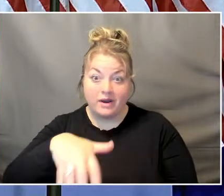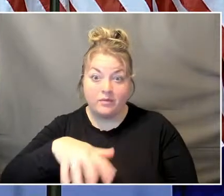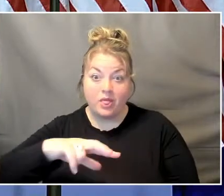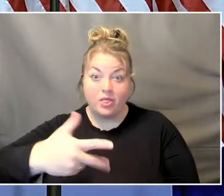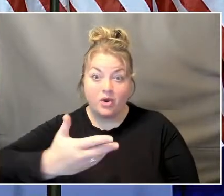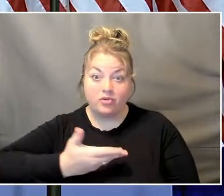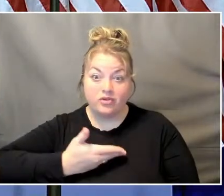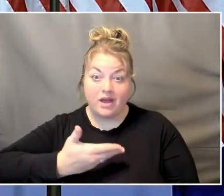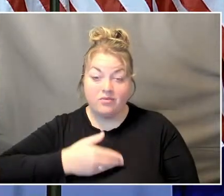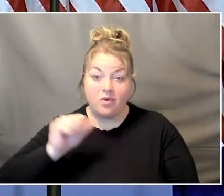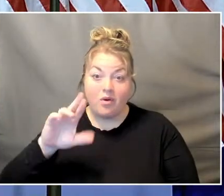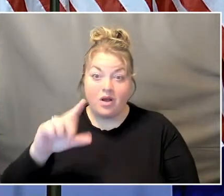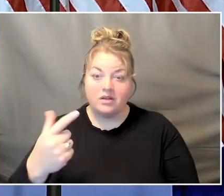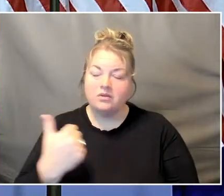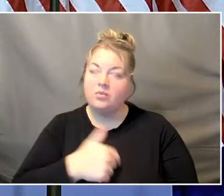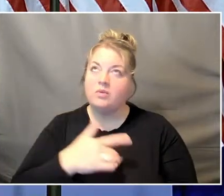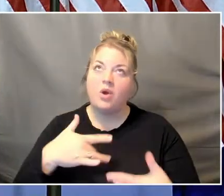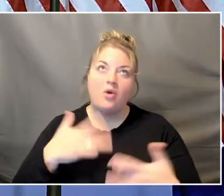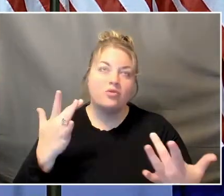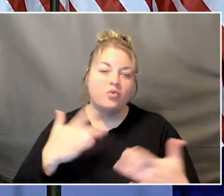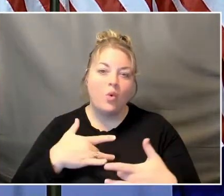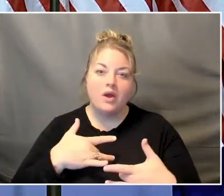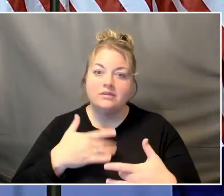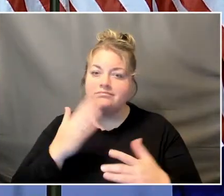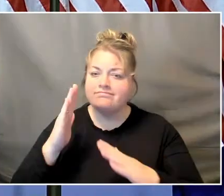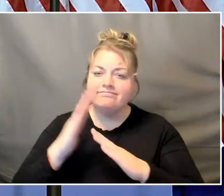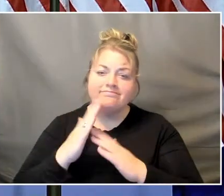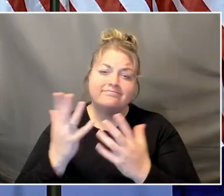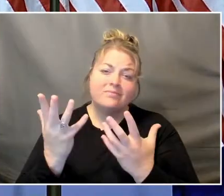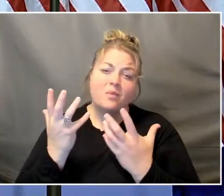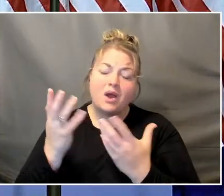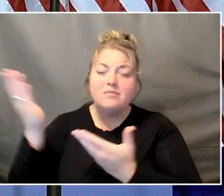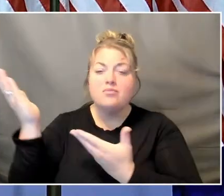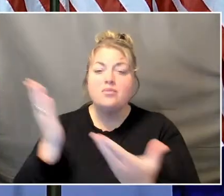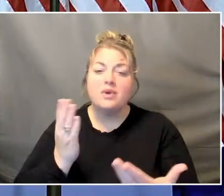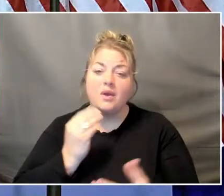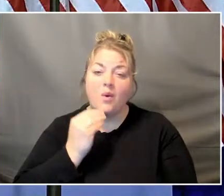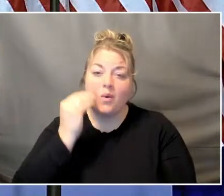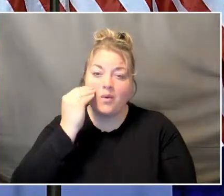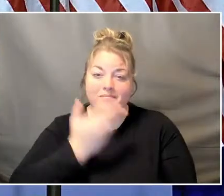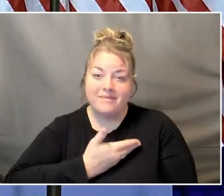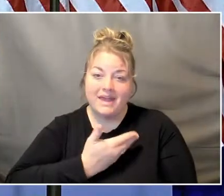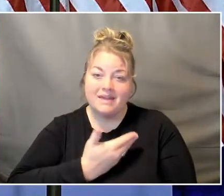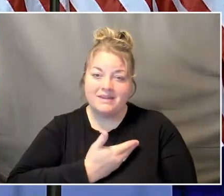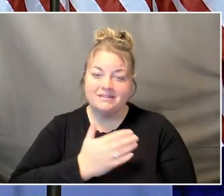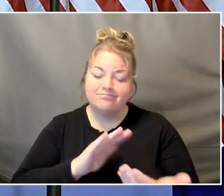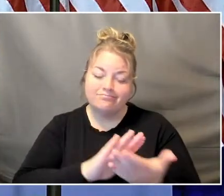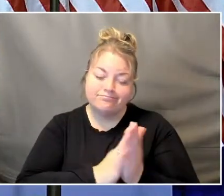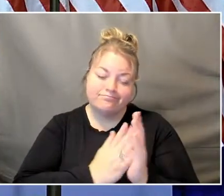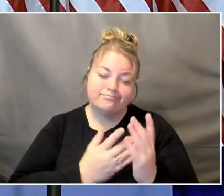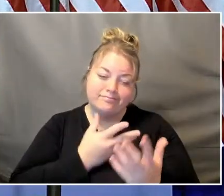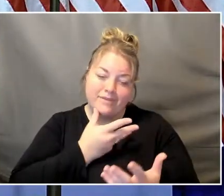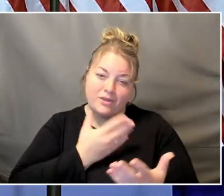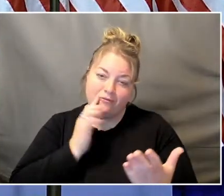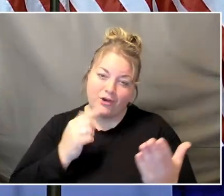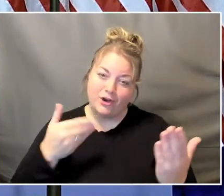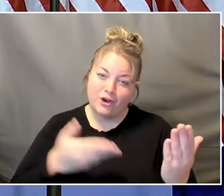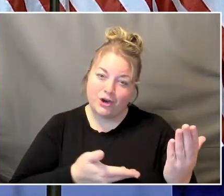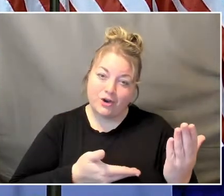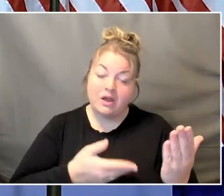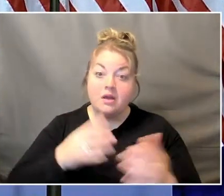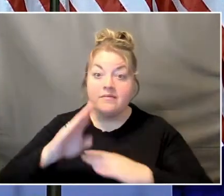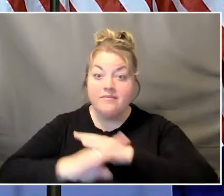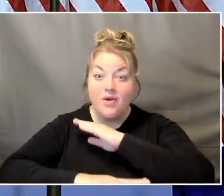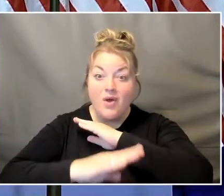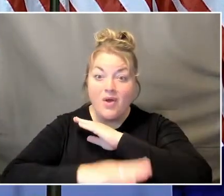overjoyed. All I wanted more than anything in the world was to bring home my baby and to be her mother. But in the fall, I learned that was not